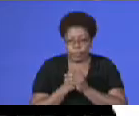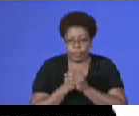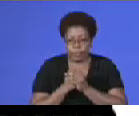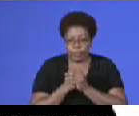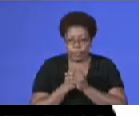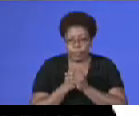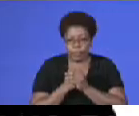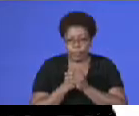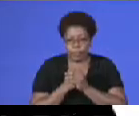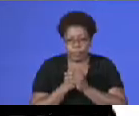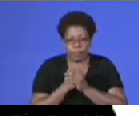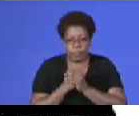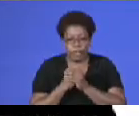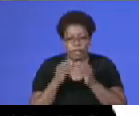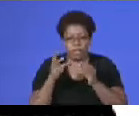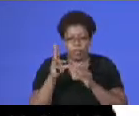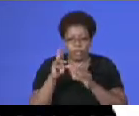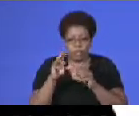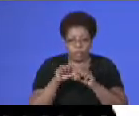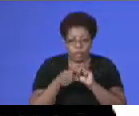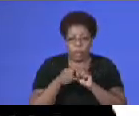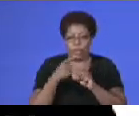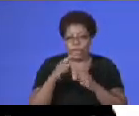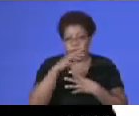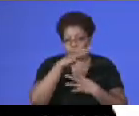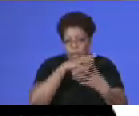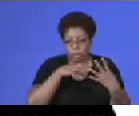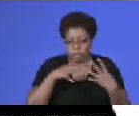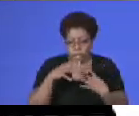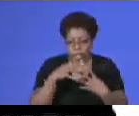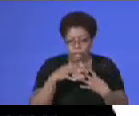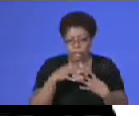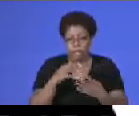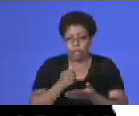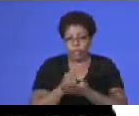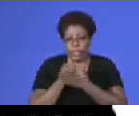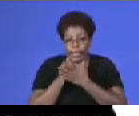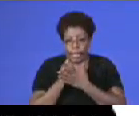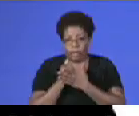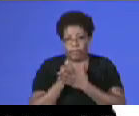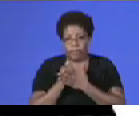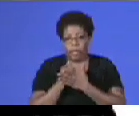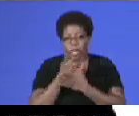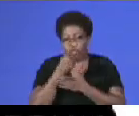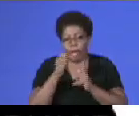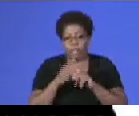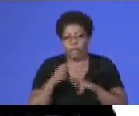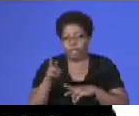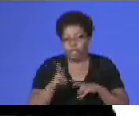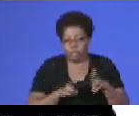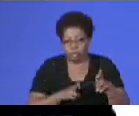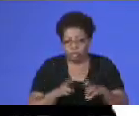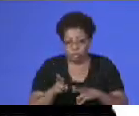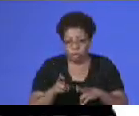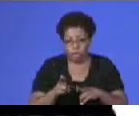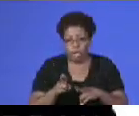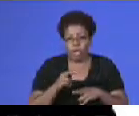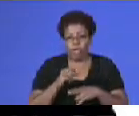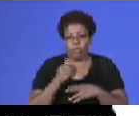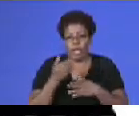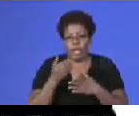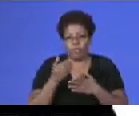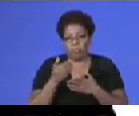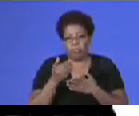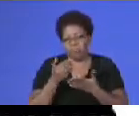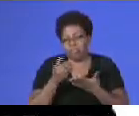the intermingling and the socialization, which you may have great difficulty controlling. You may not even be aware